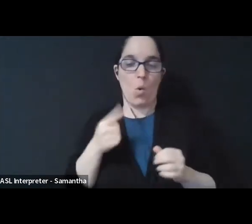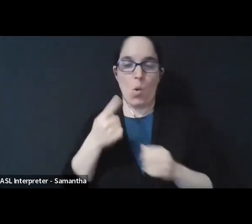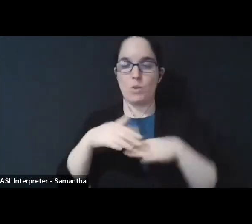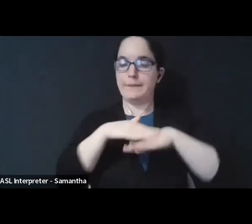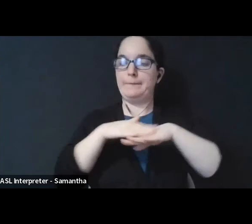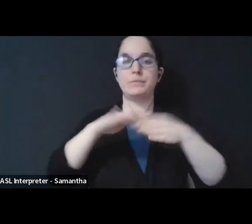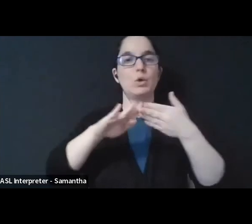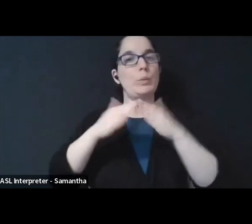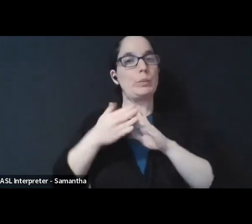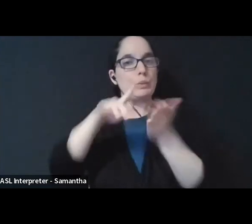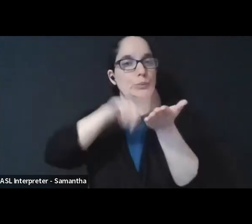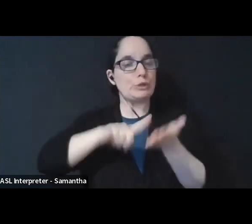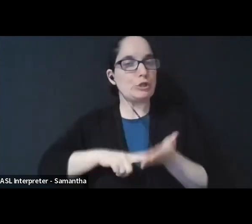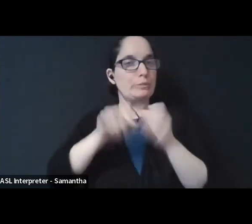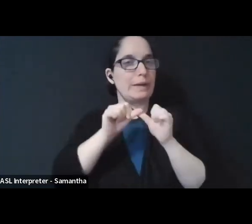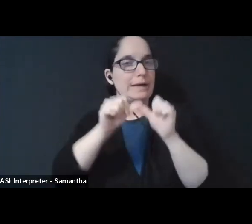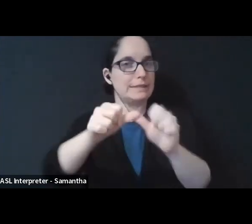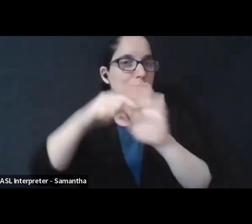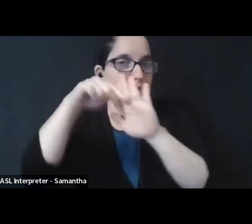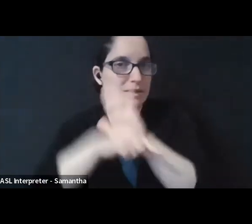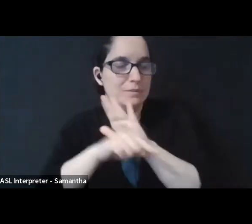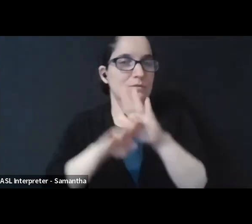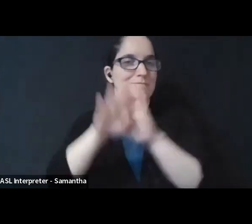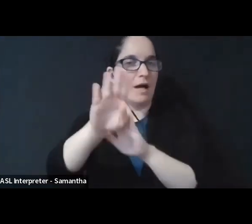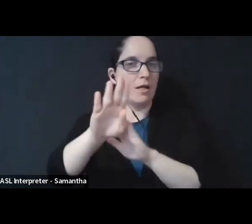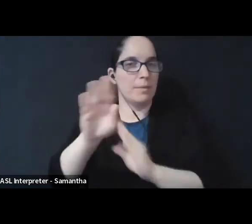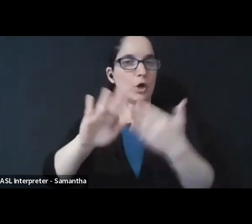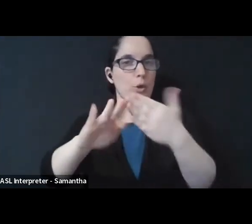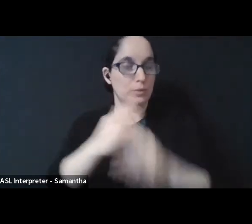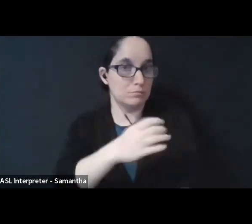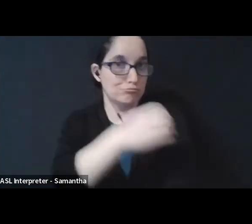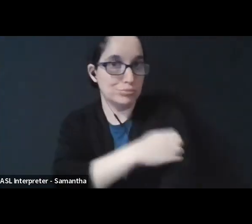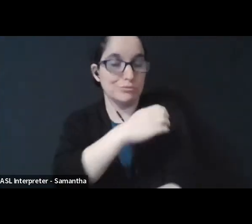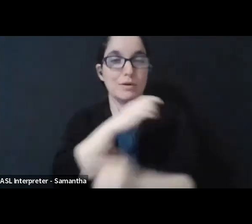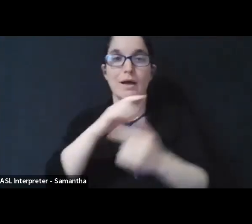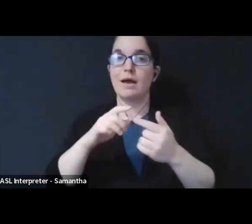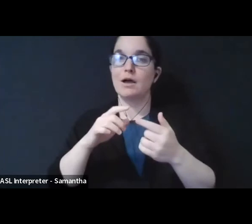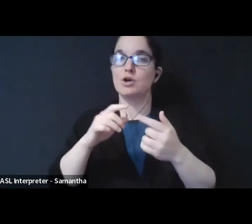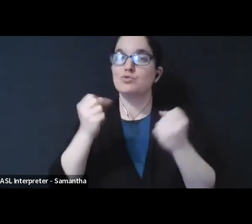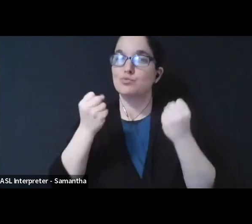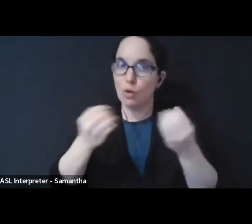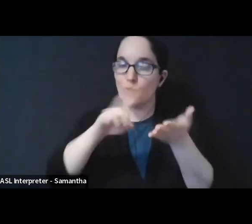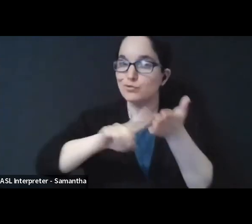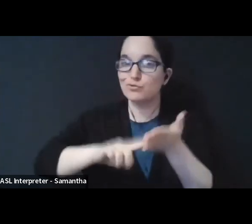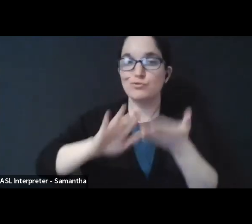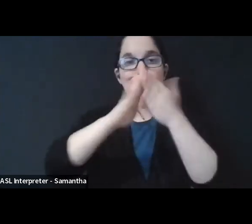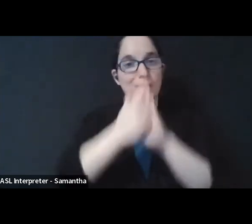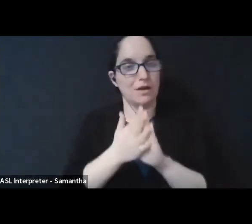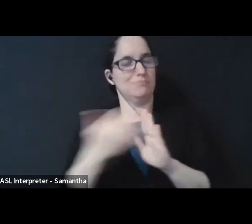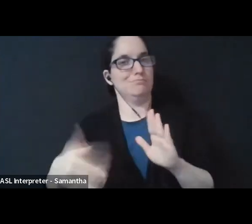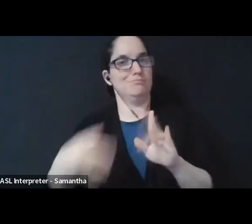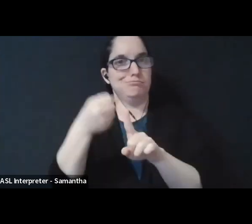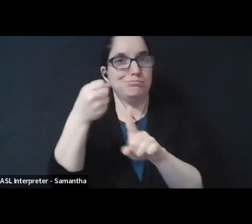and explore how such research can build community power and ultimately make research more meaningful and impactful.